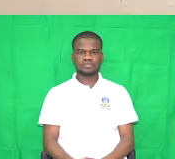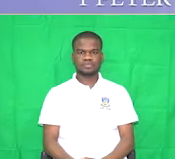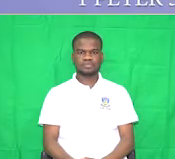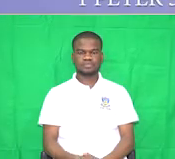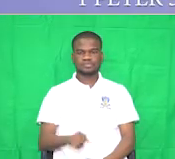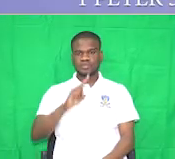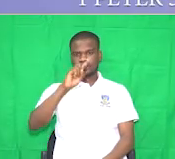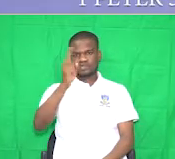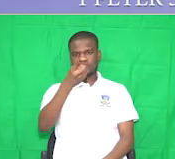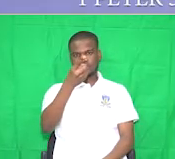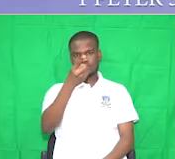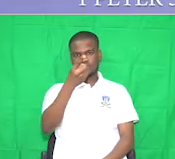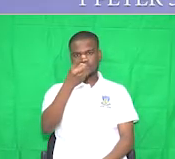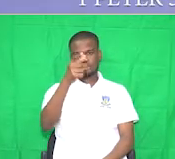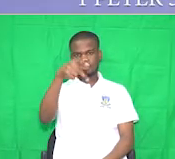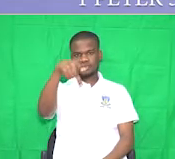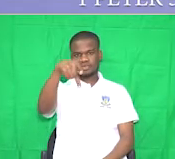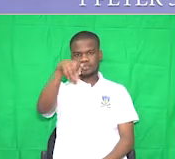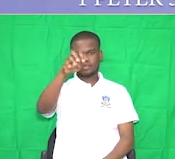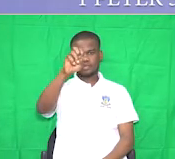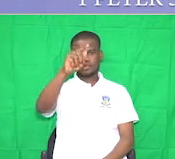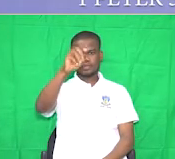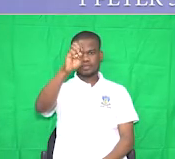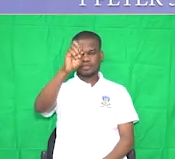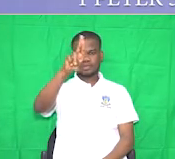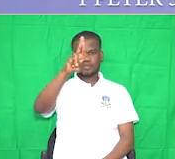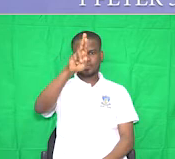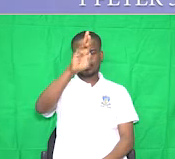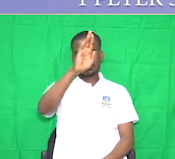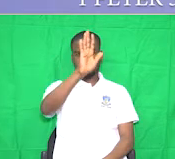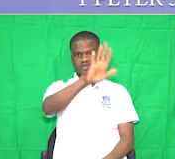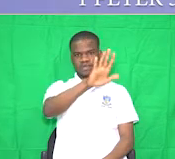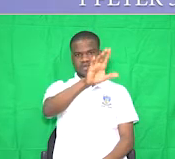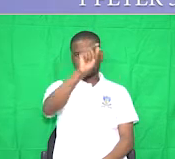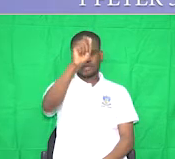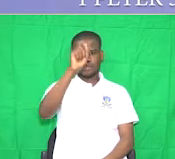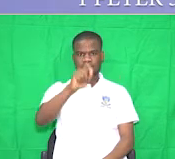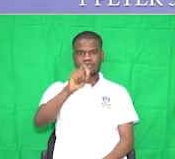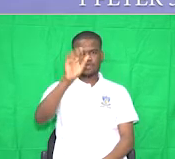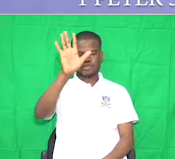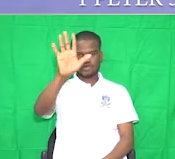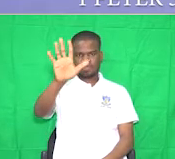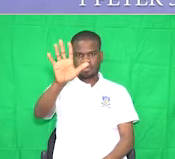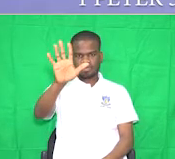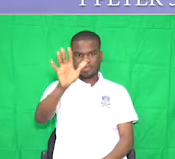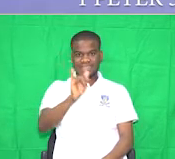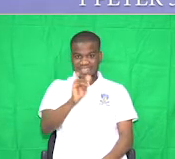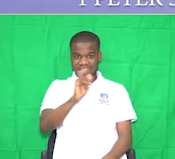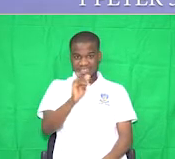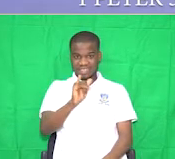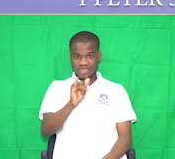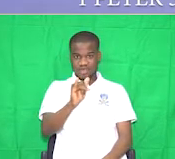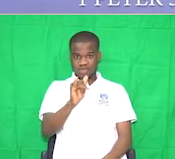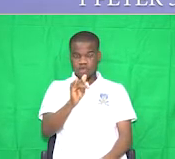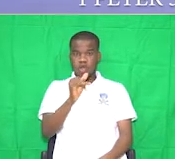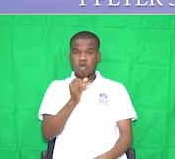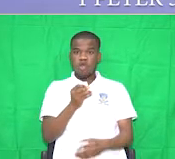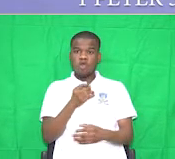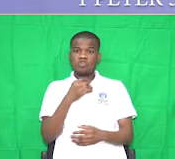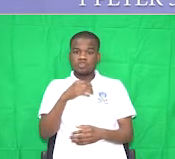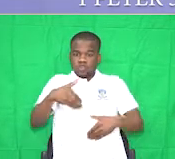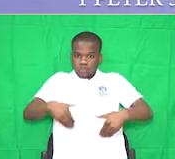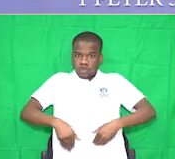First Peter chapter 5, verse 5. In the same way, you younger people must submit yourself to your